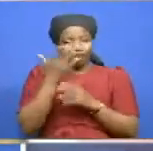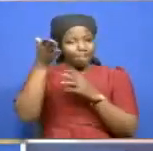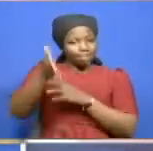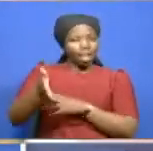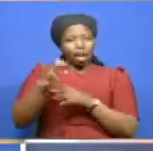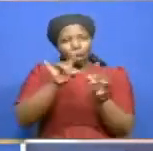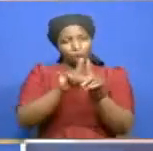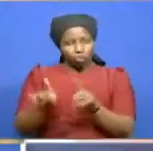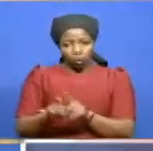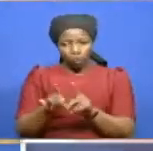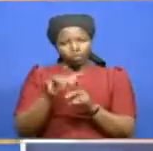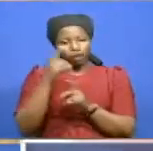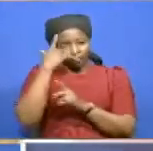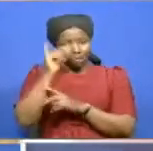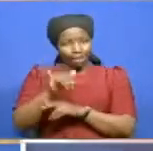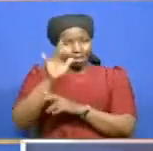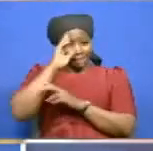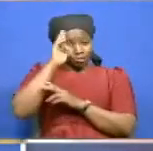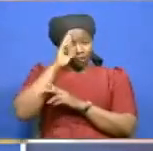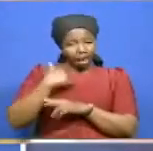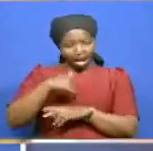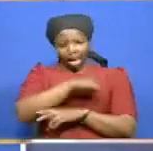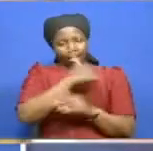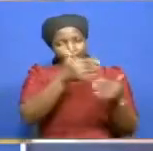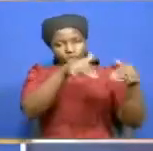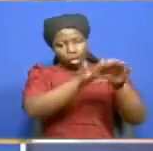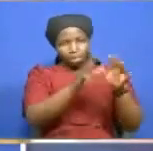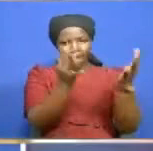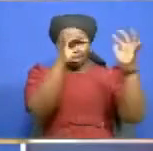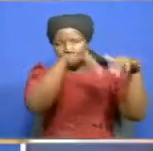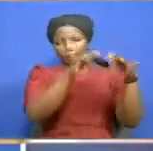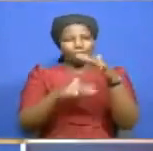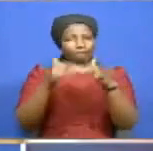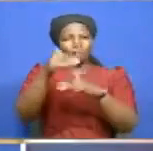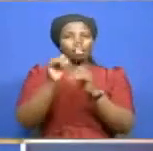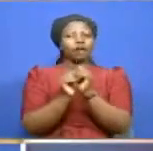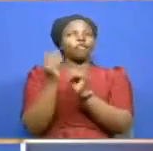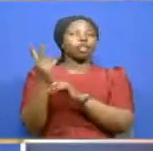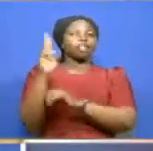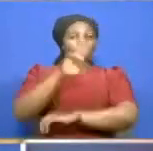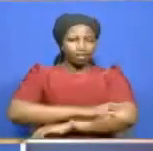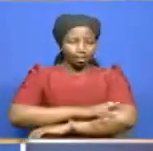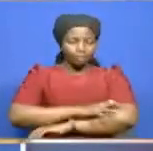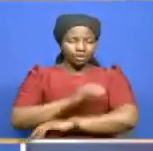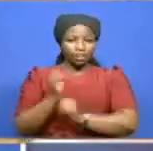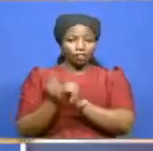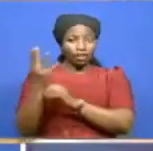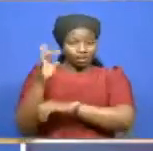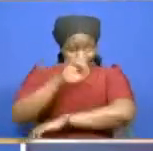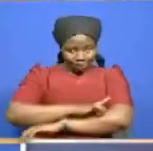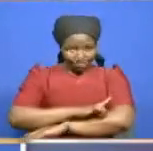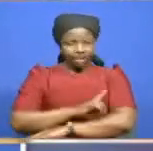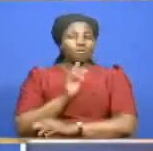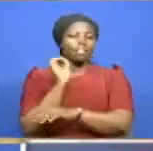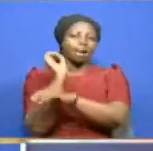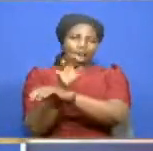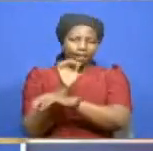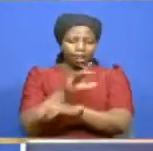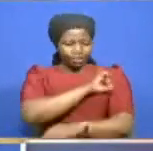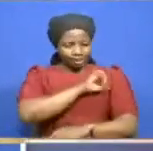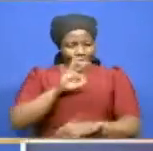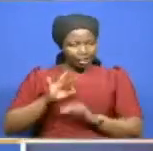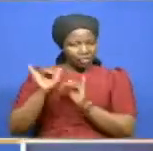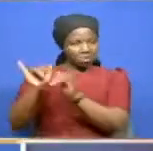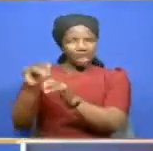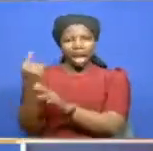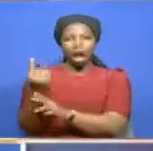that reason, therefore, we have closed the assembly for the next 14 days. And we have advised the members of staff to go into self-quarantine.